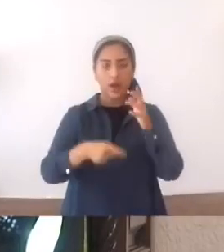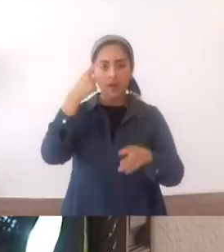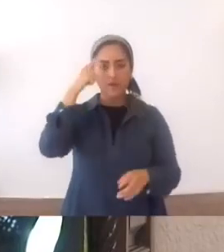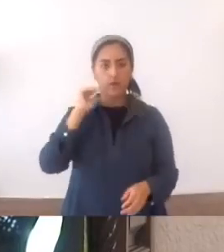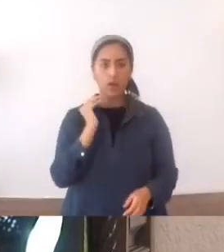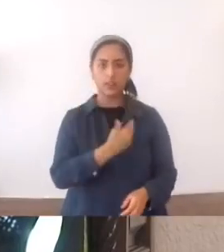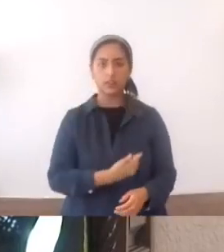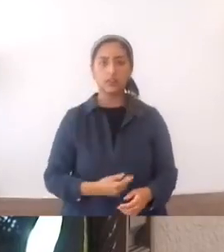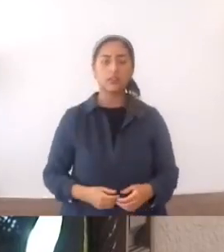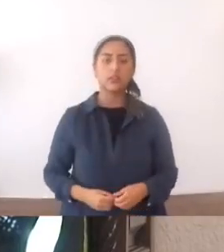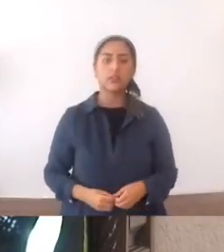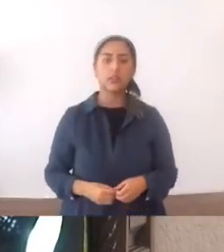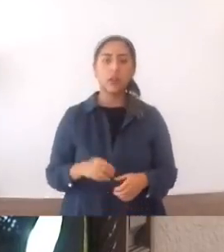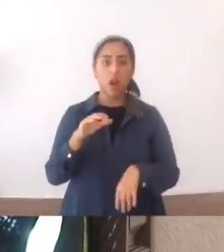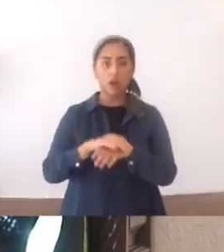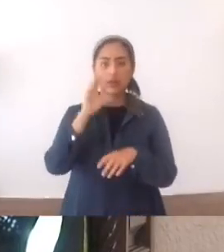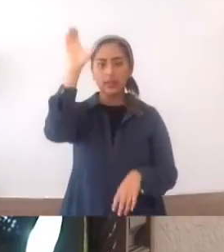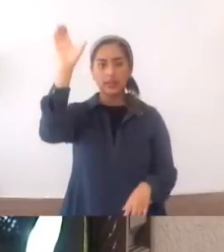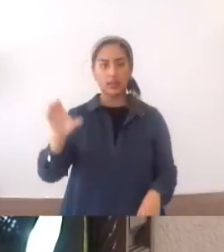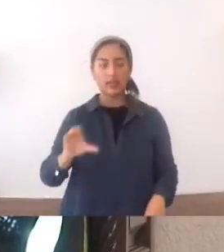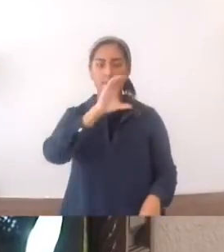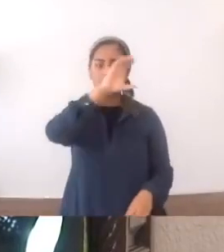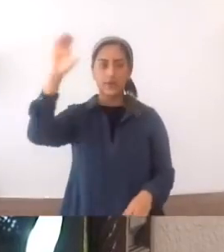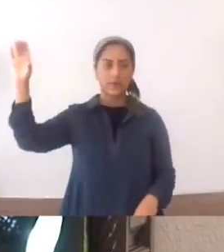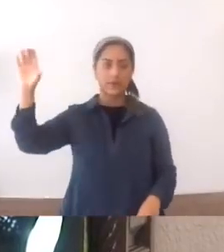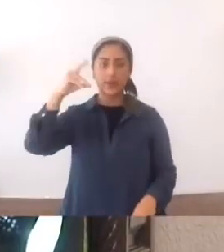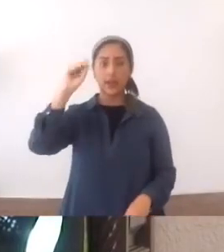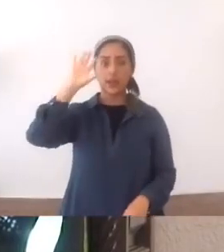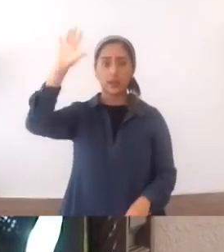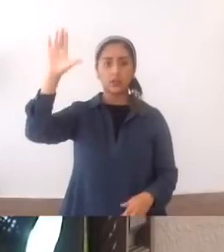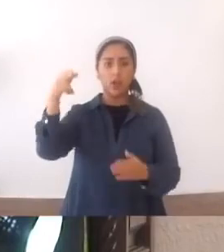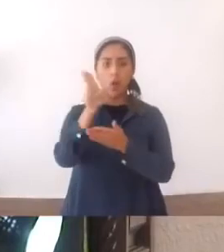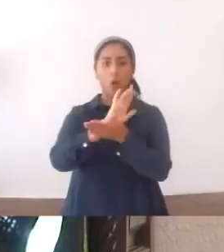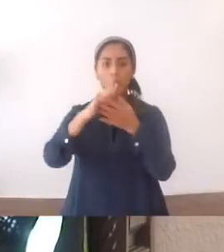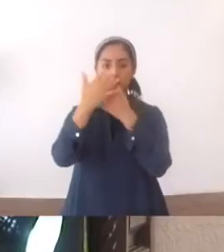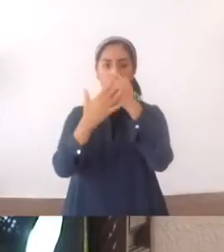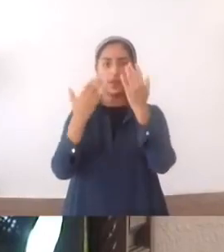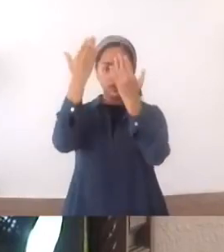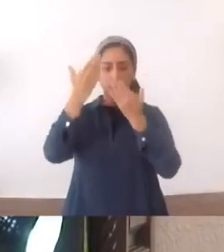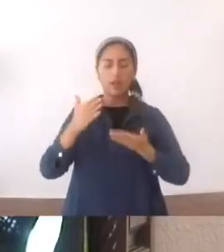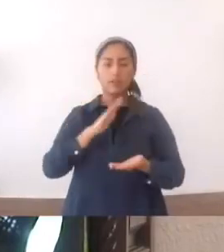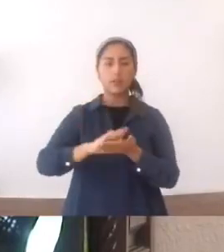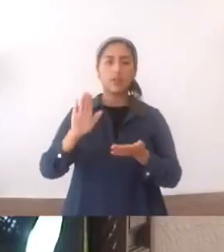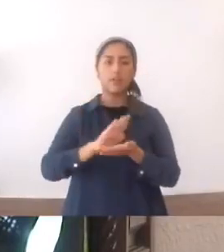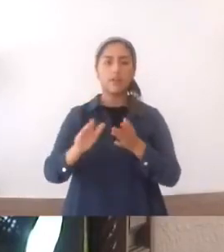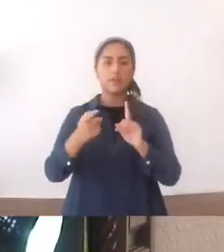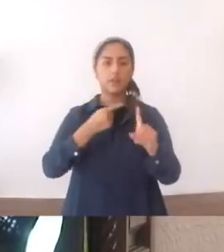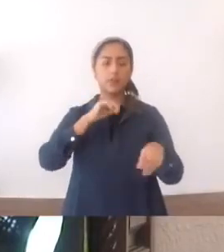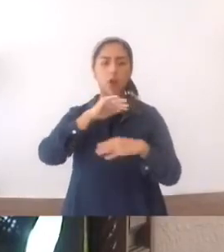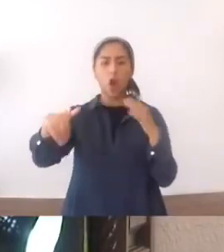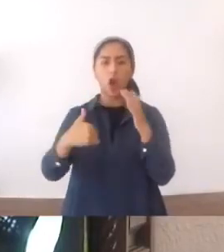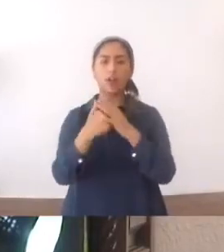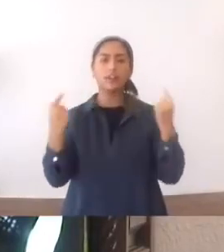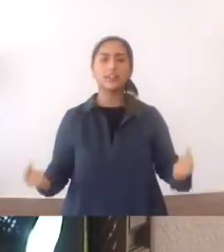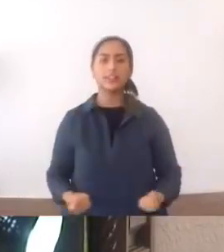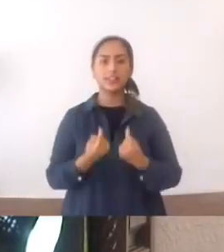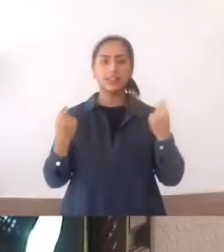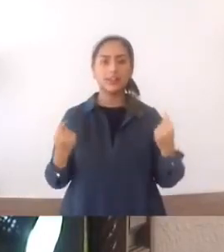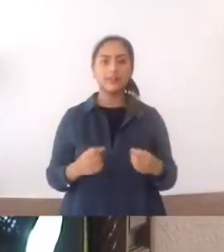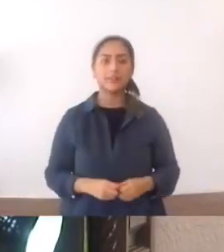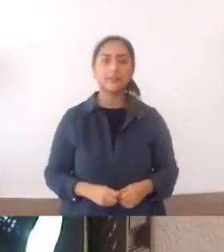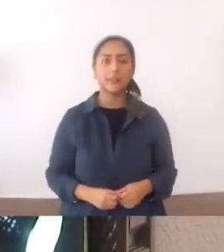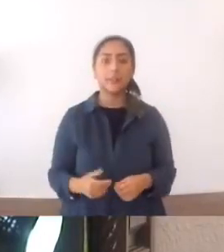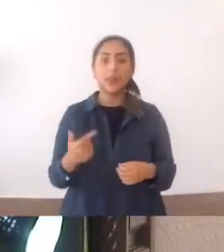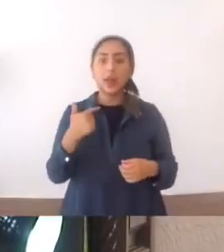por nosotros Joshua paid the price for us en el madero, in the timber, y su sangre bendita nos limpia de todo pecado. and his holy